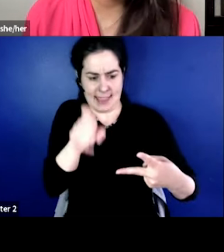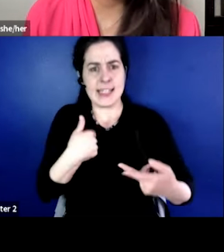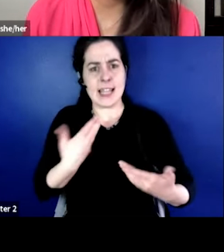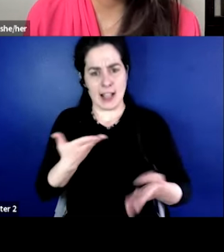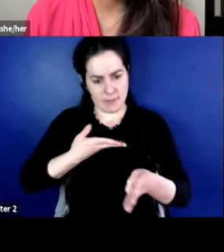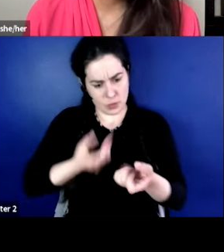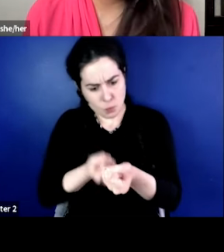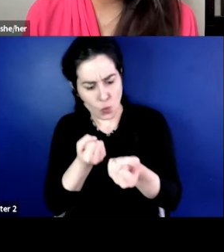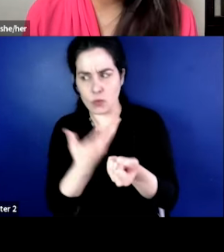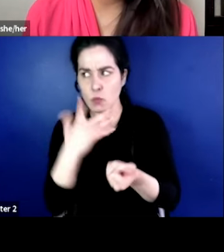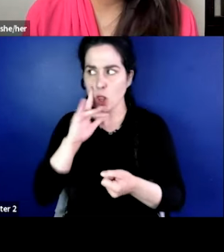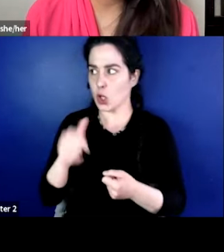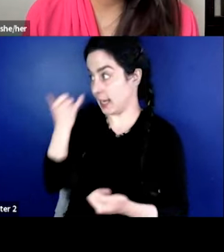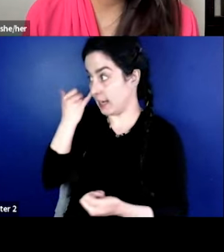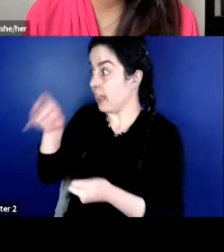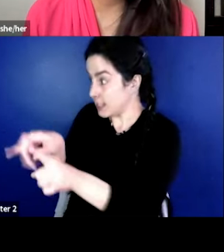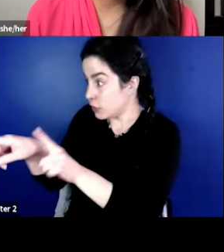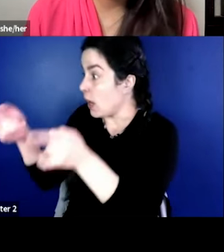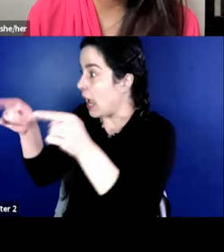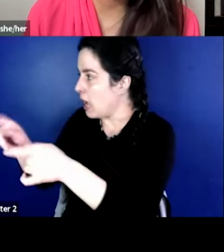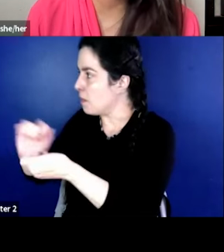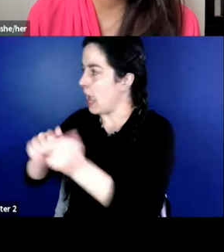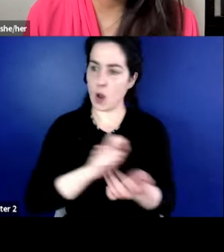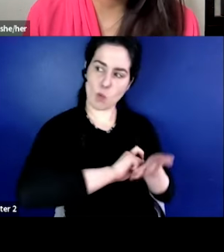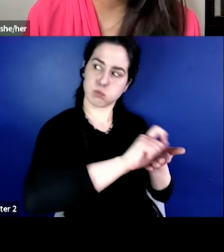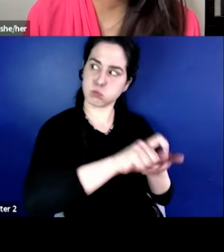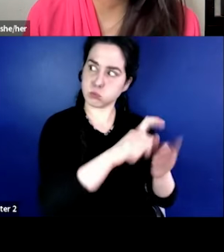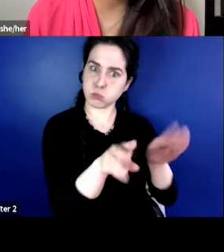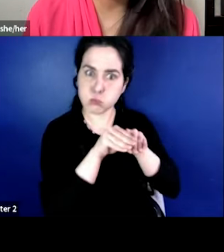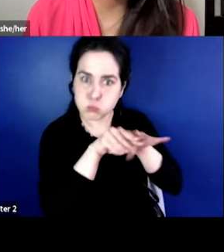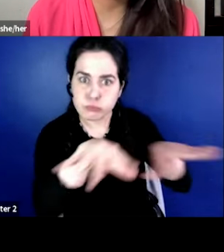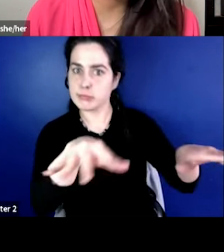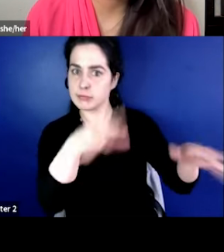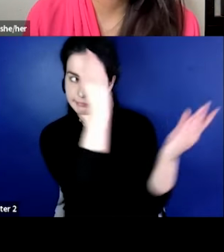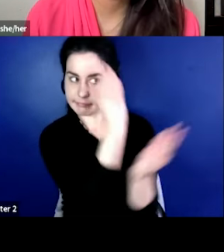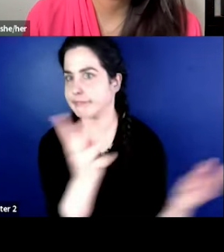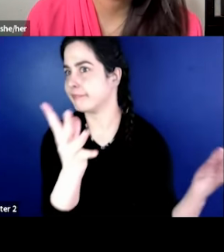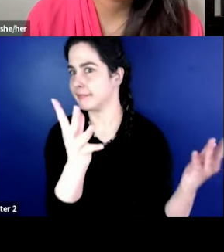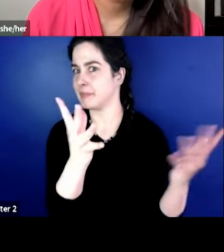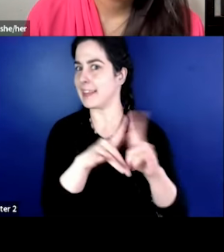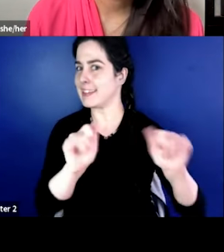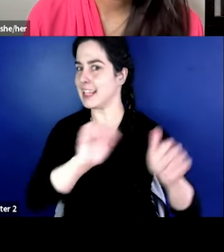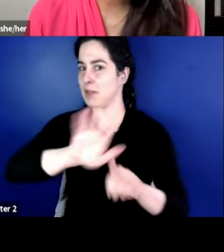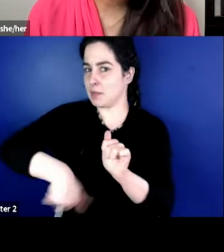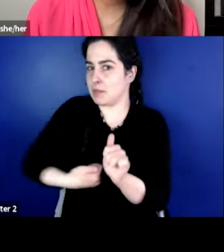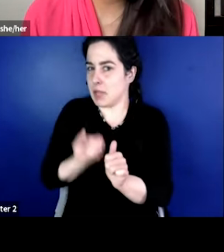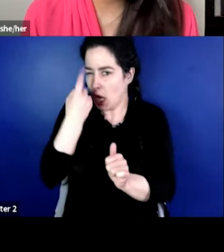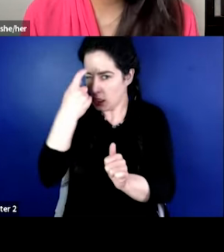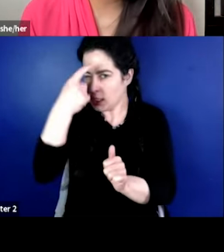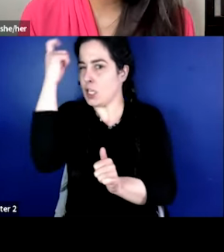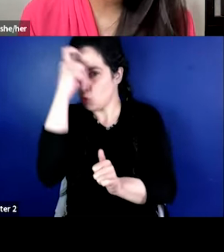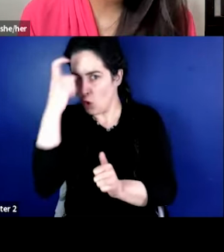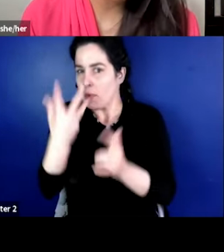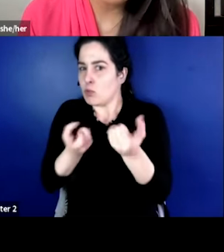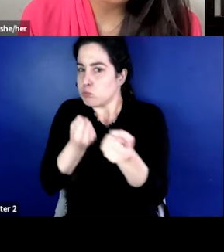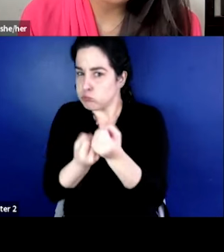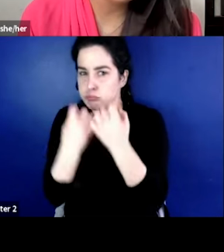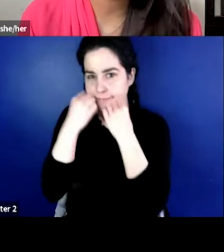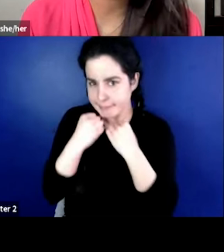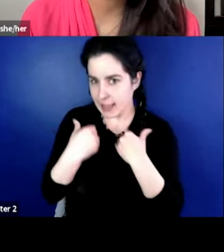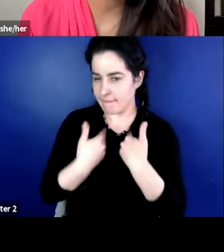conversations about these issues with language that is trauma-informed, intersectional, supportive. And lastly, we're working on this really